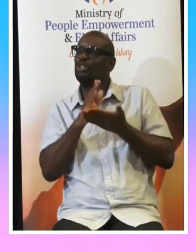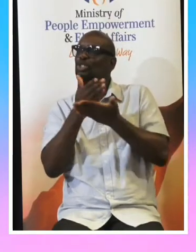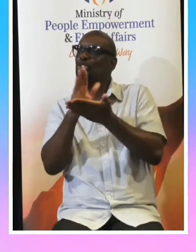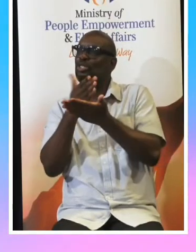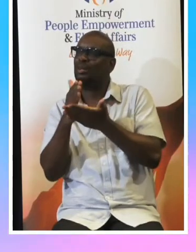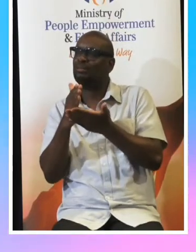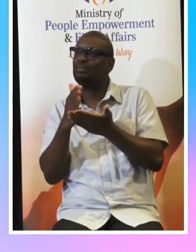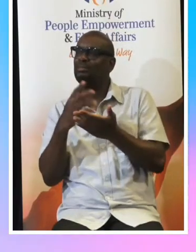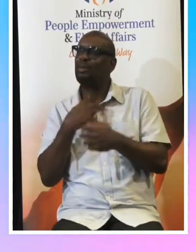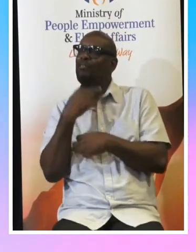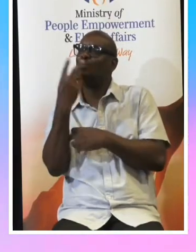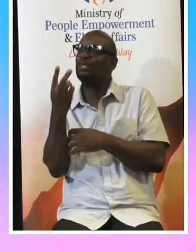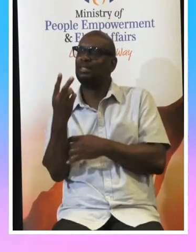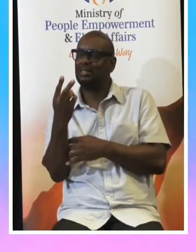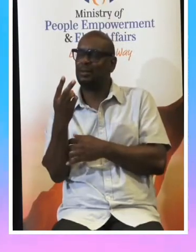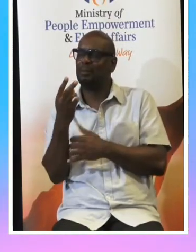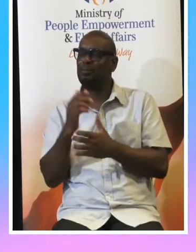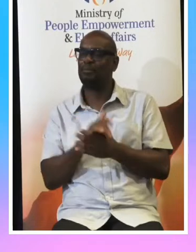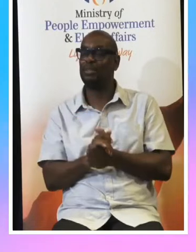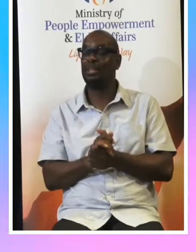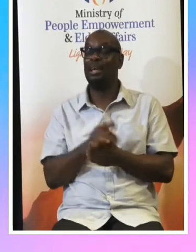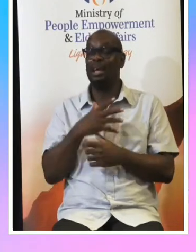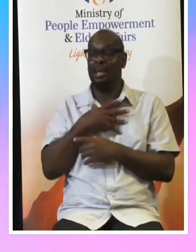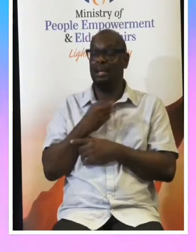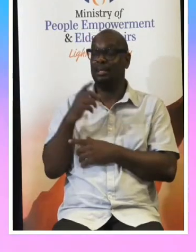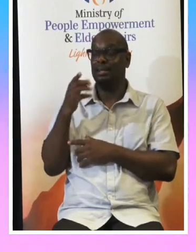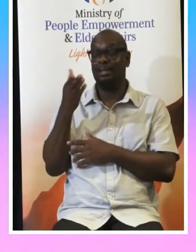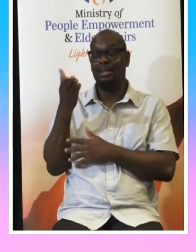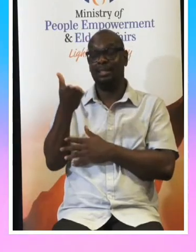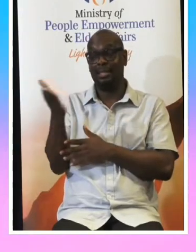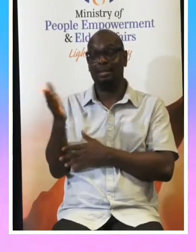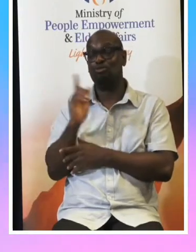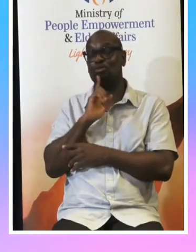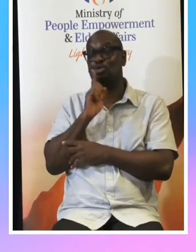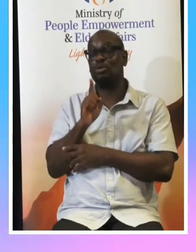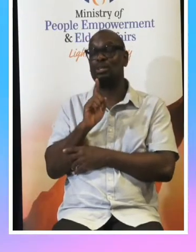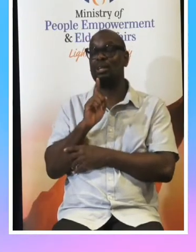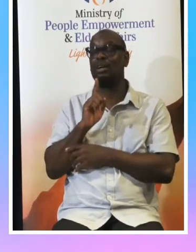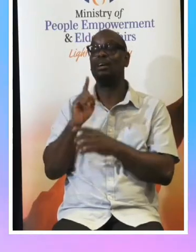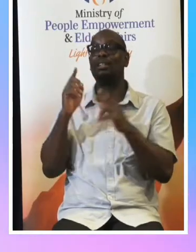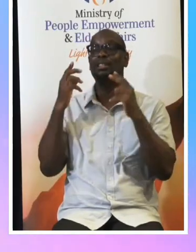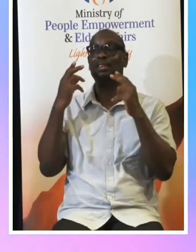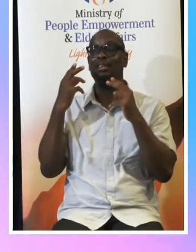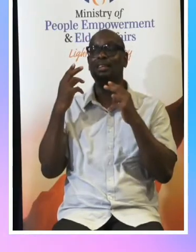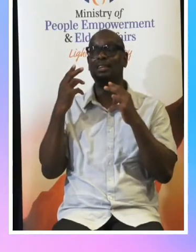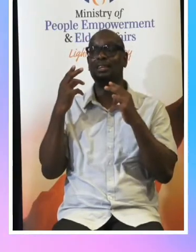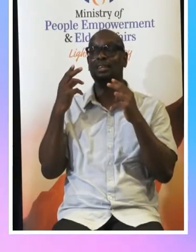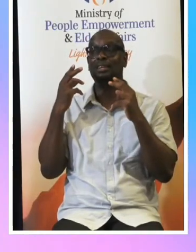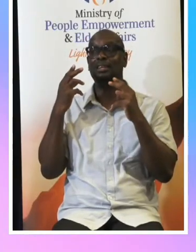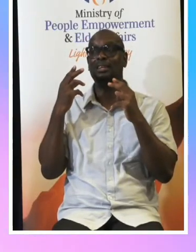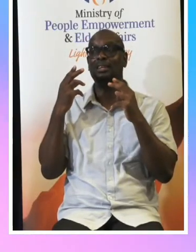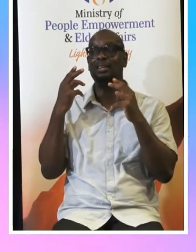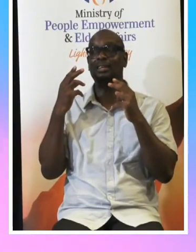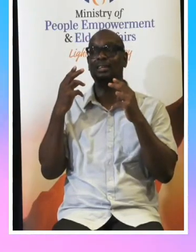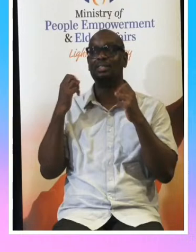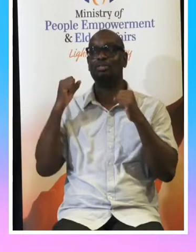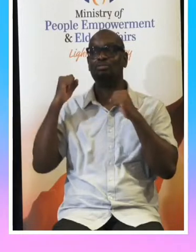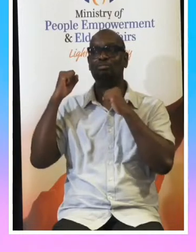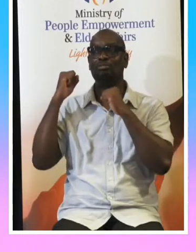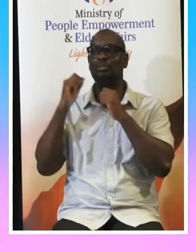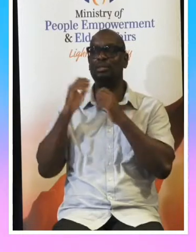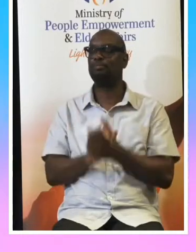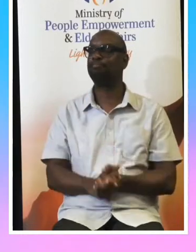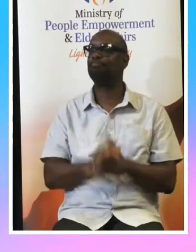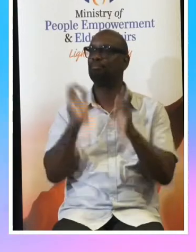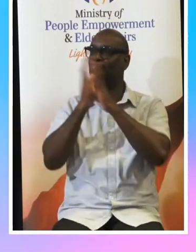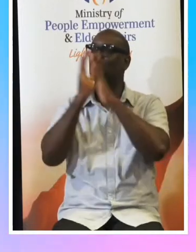they are in some ways the unsung heroes of this movement, and I must take the opportunity to thank them, not only for their contribution